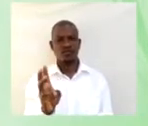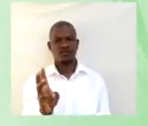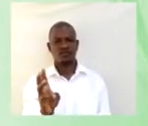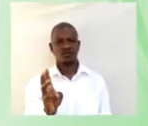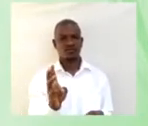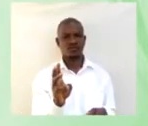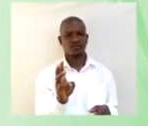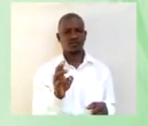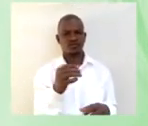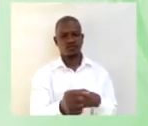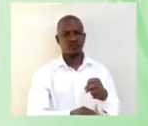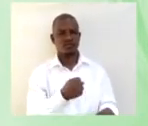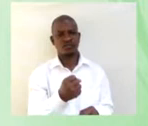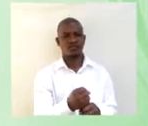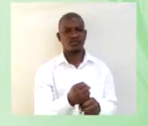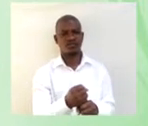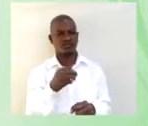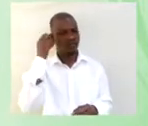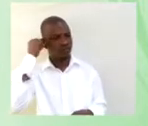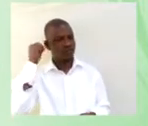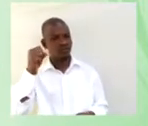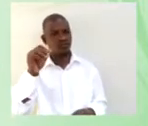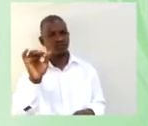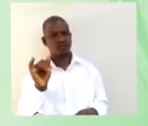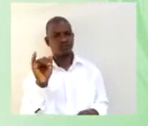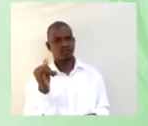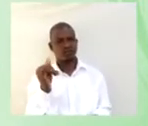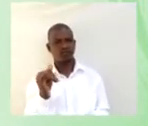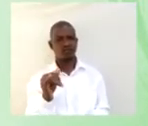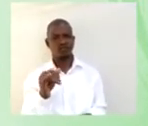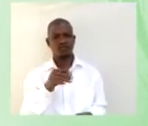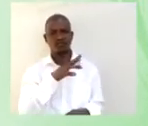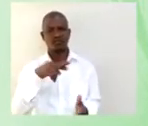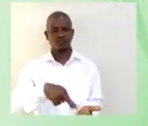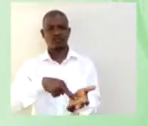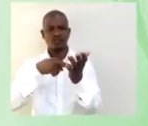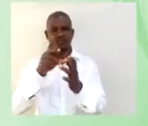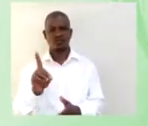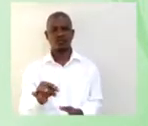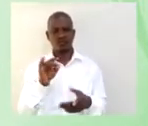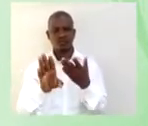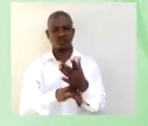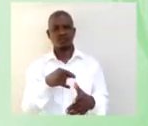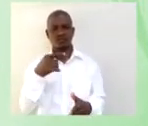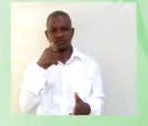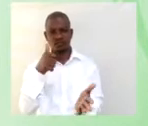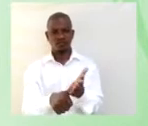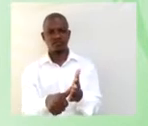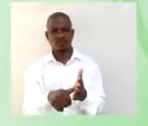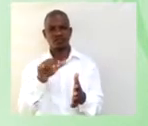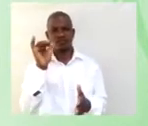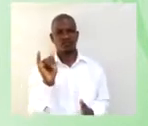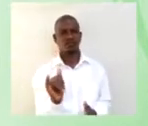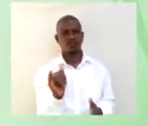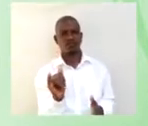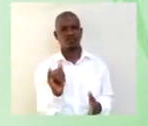6. Year, sound y, as represented by